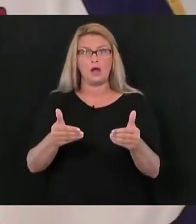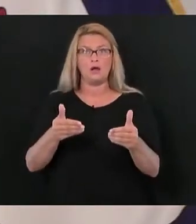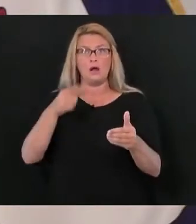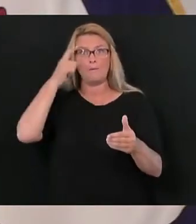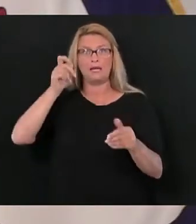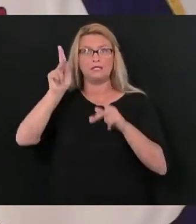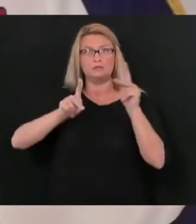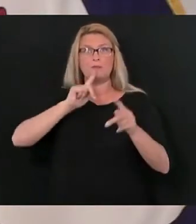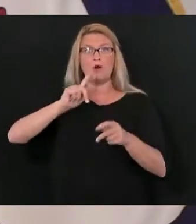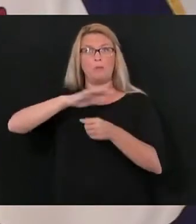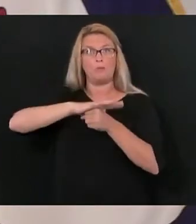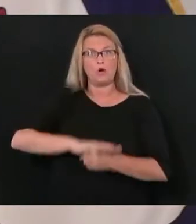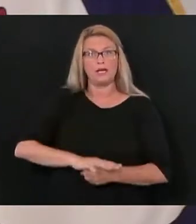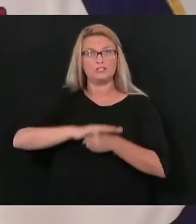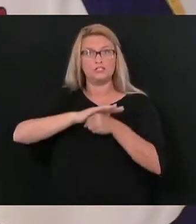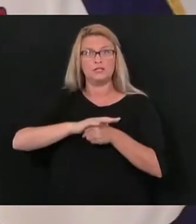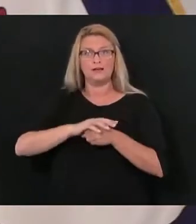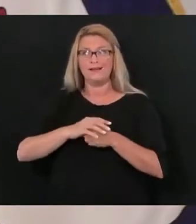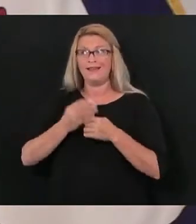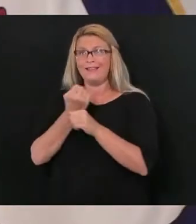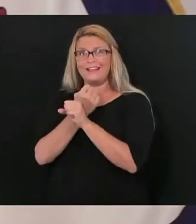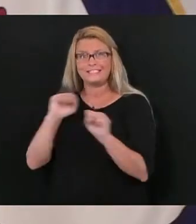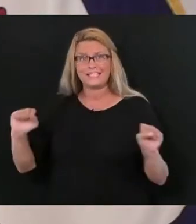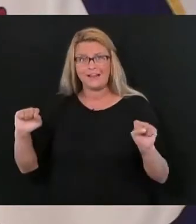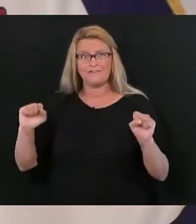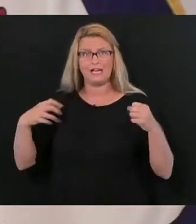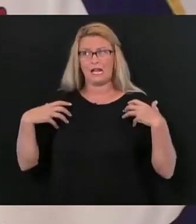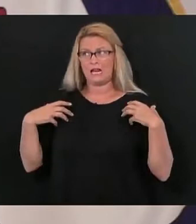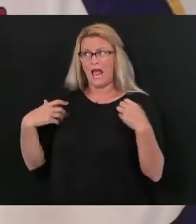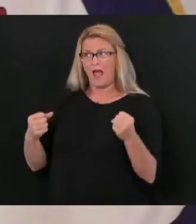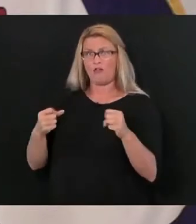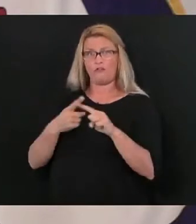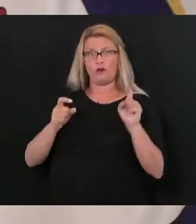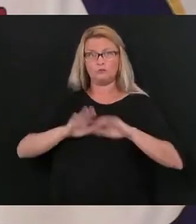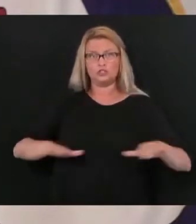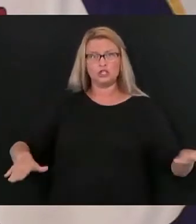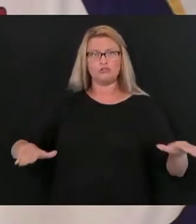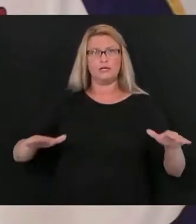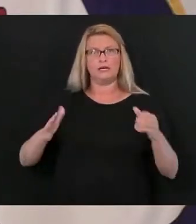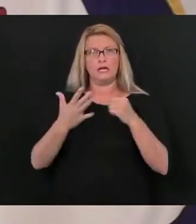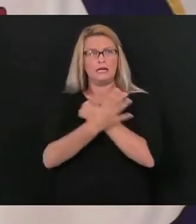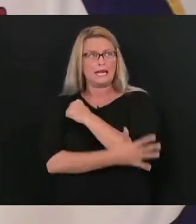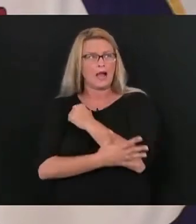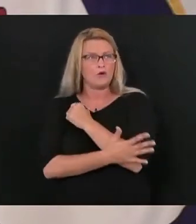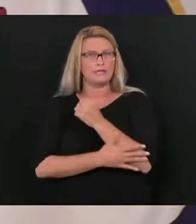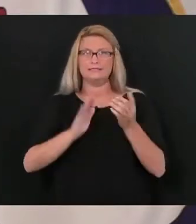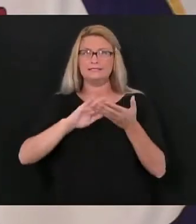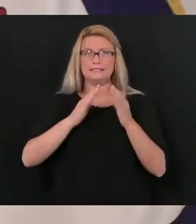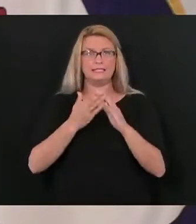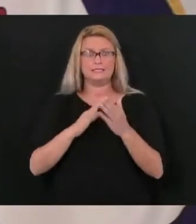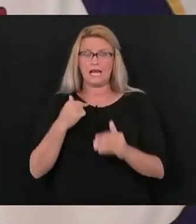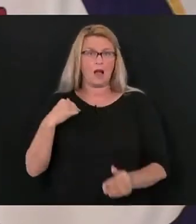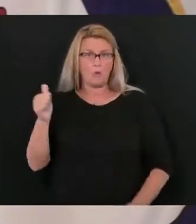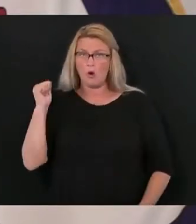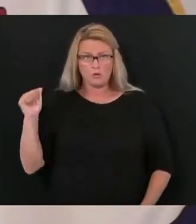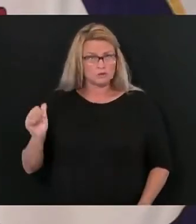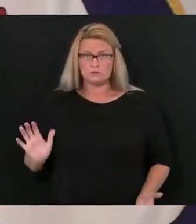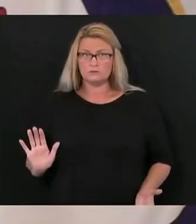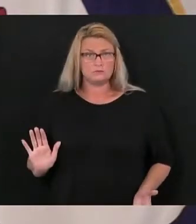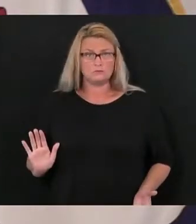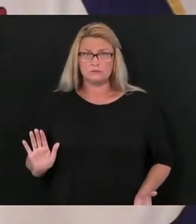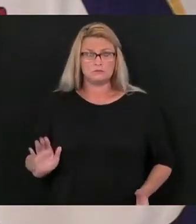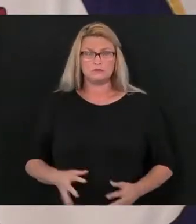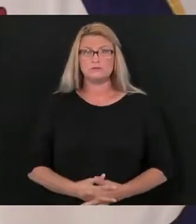the well-being of our children, the well-being of our counties, the well-being of our cities. I'm not going to do that. Now,